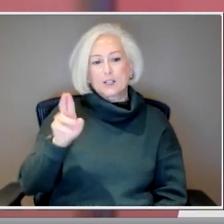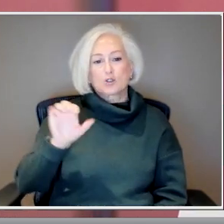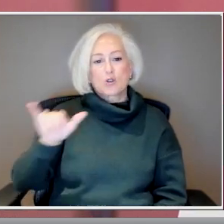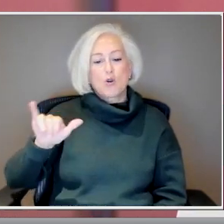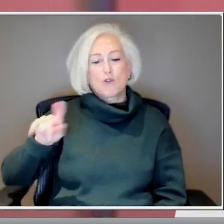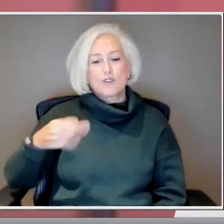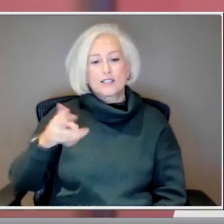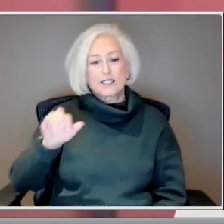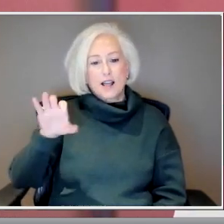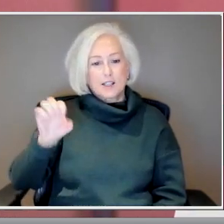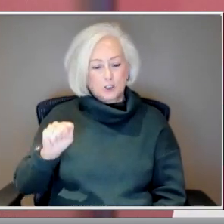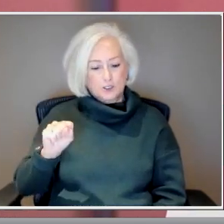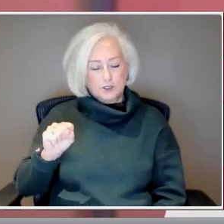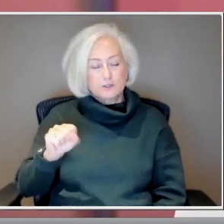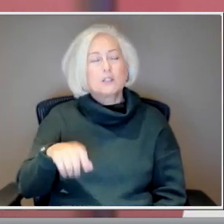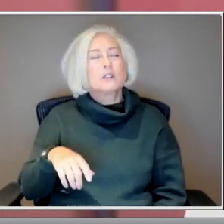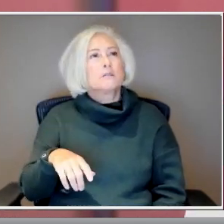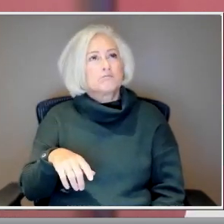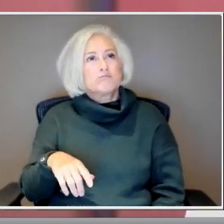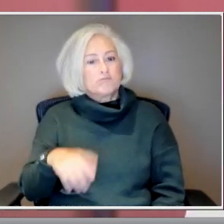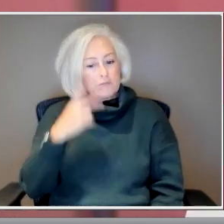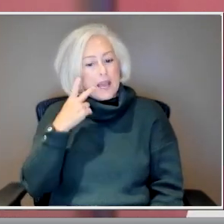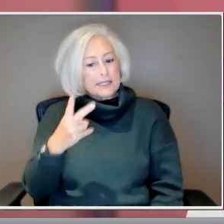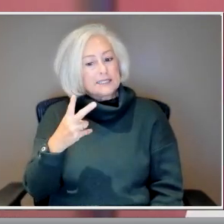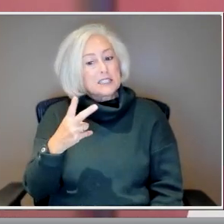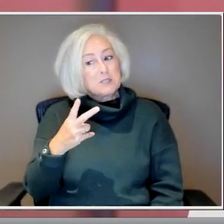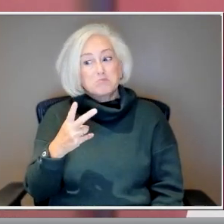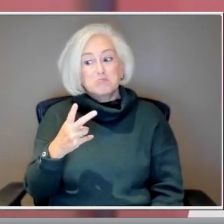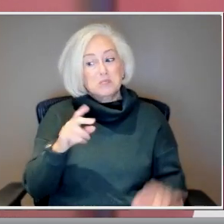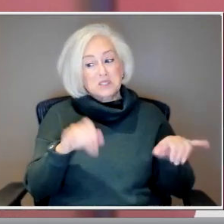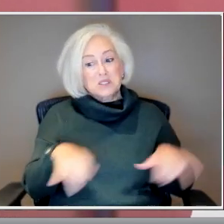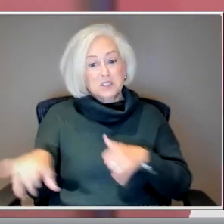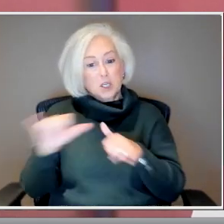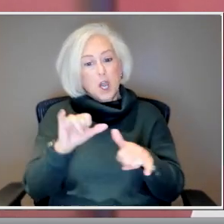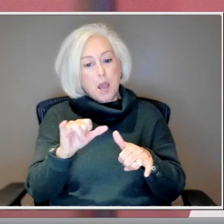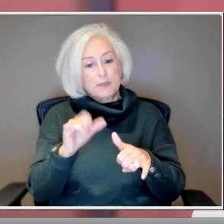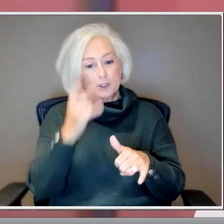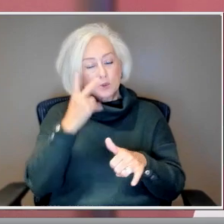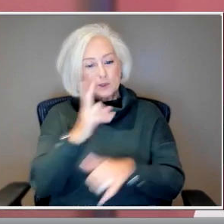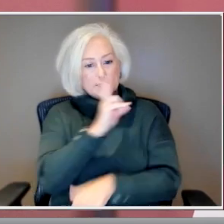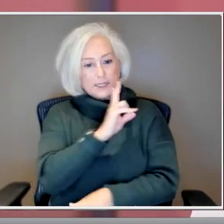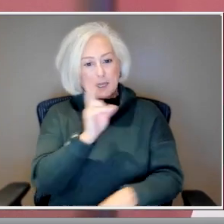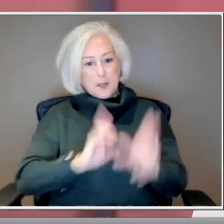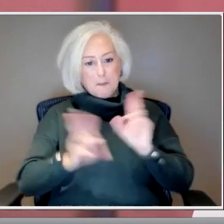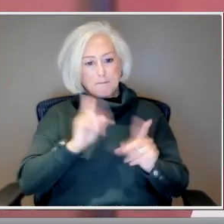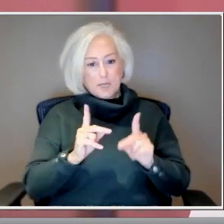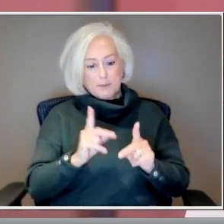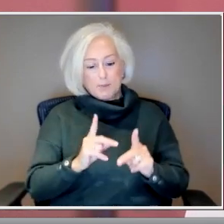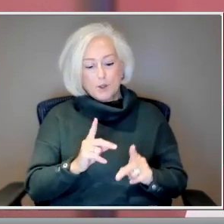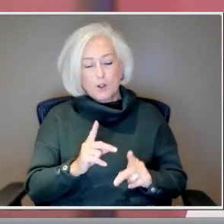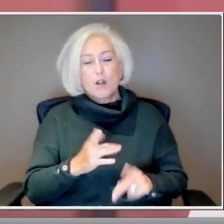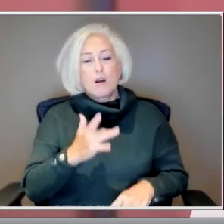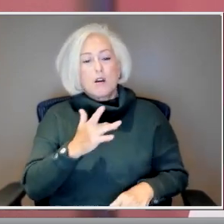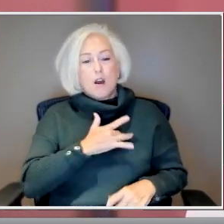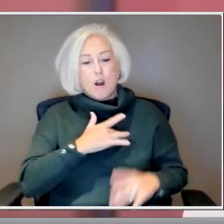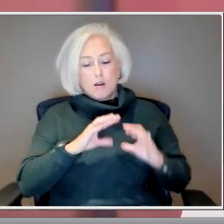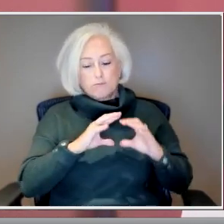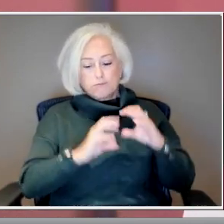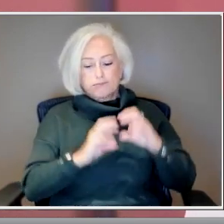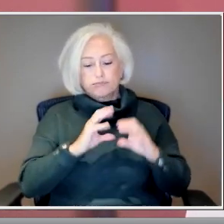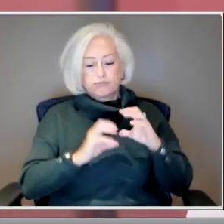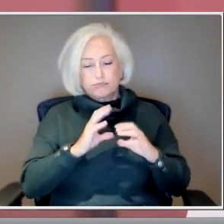they are. Atrial fibrillation in itself is really a disorder of older patients. So when you see